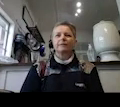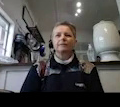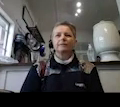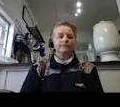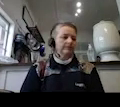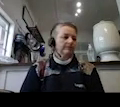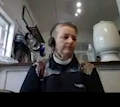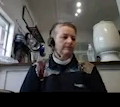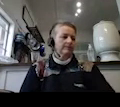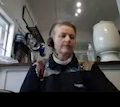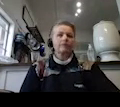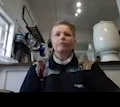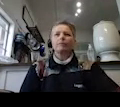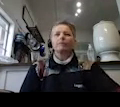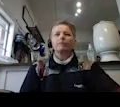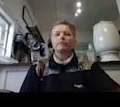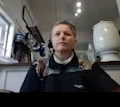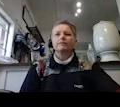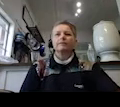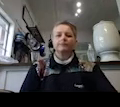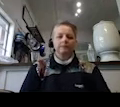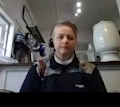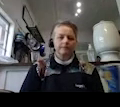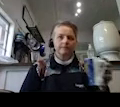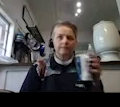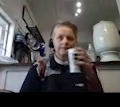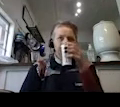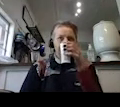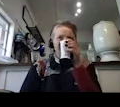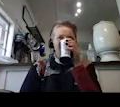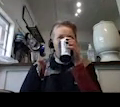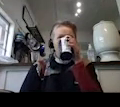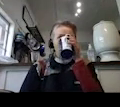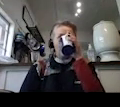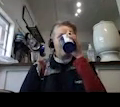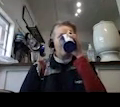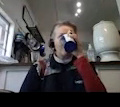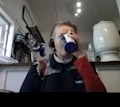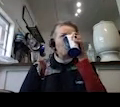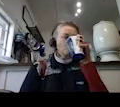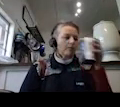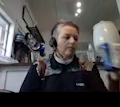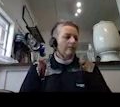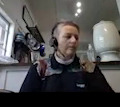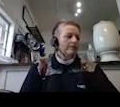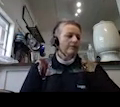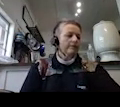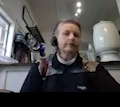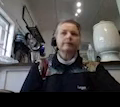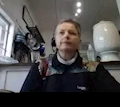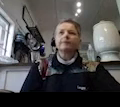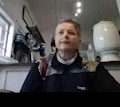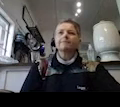domestic violence victims who have visa issues, as well as visa cancellation matters. And we give advice about a broader range of things as